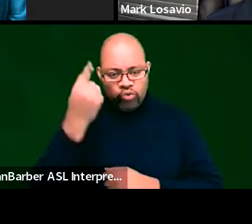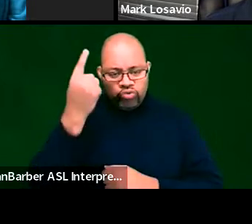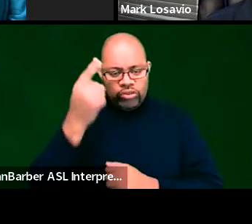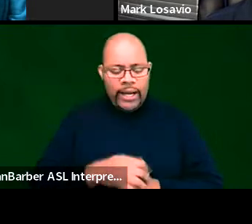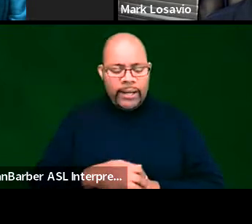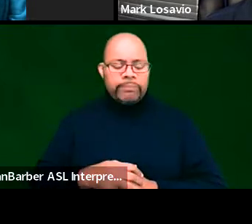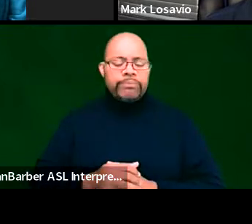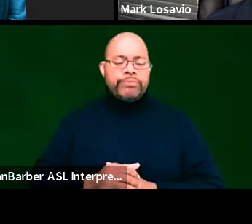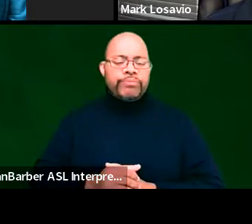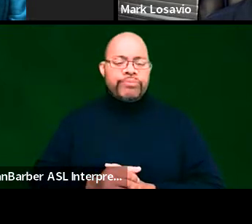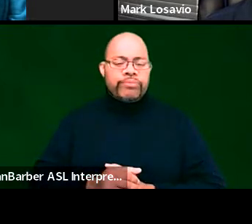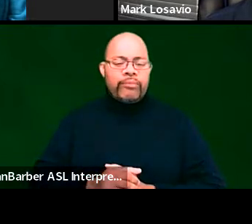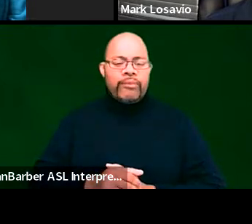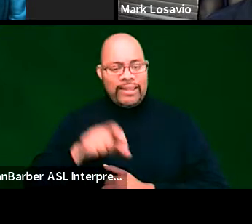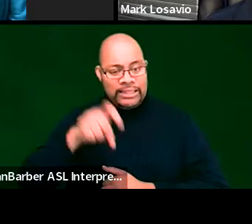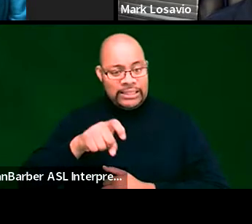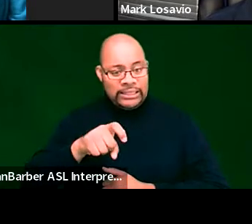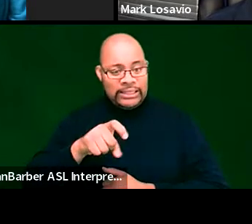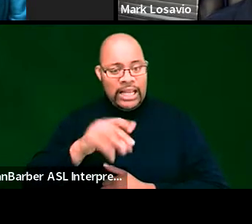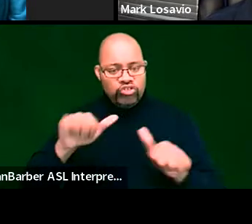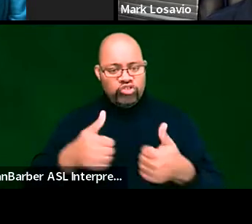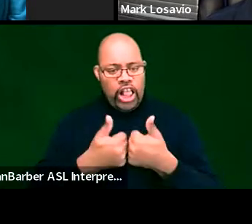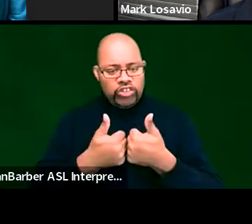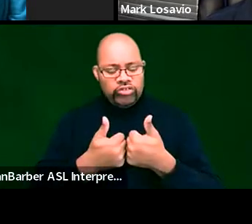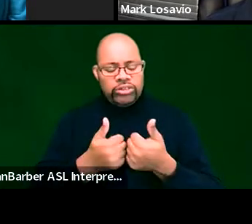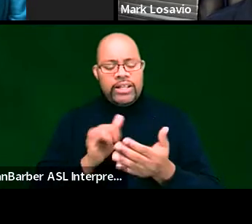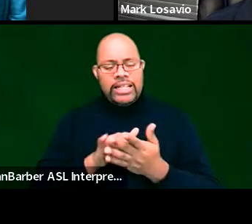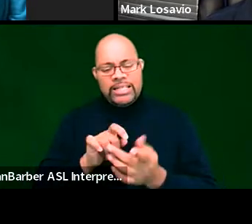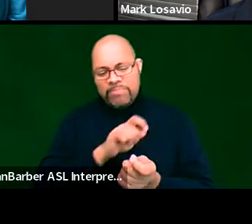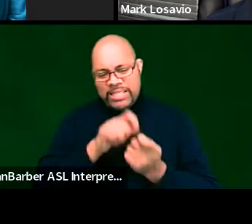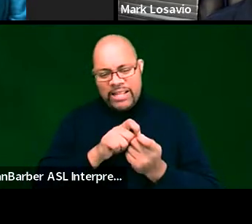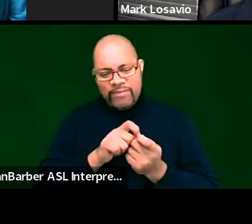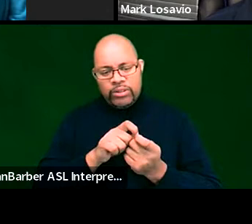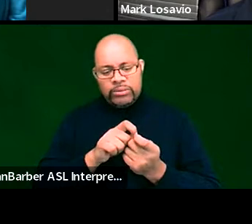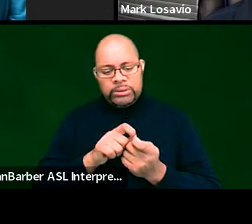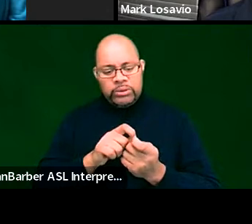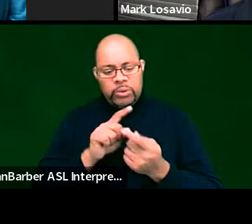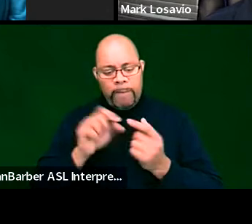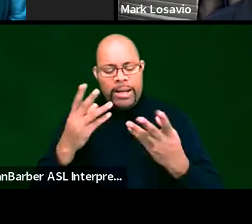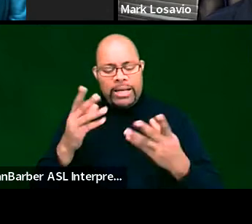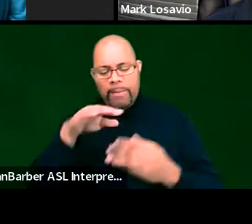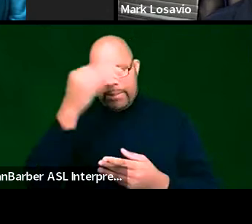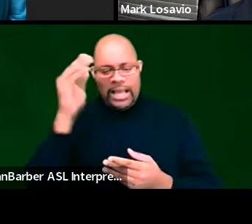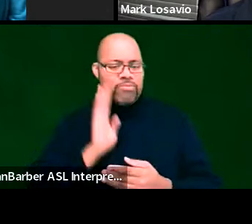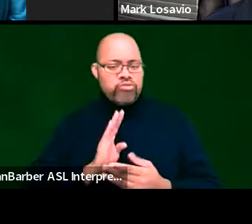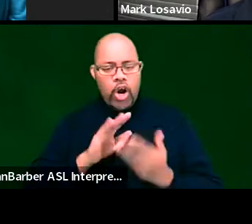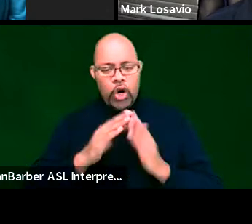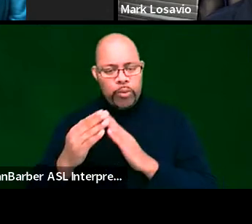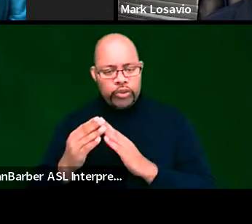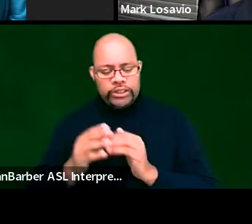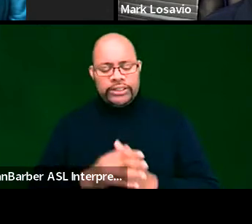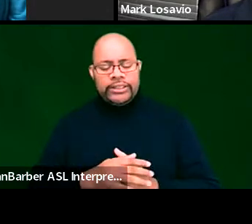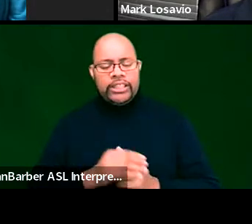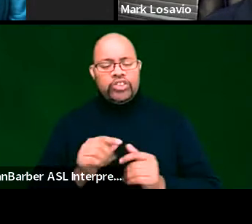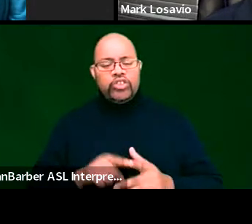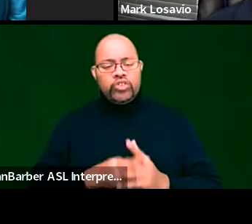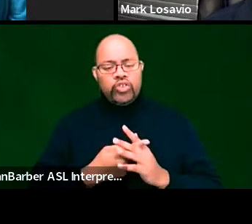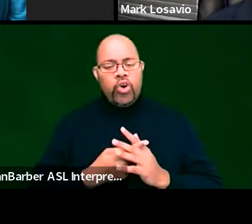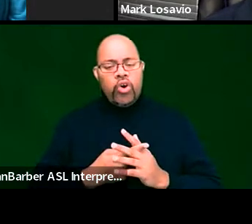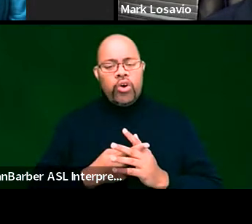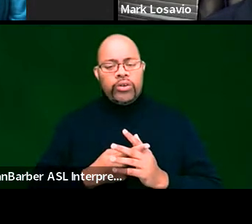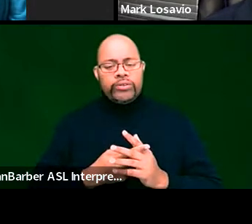understand the needs and the challenges that are specific to many of our Black and Brown communities, and to begin to